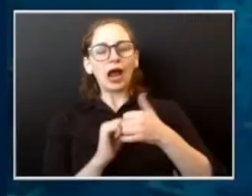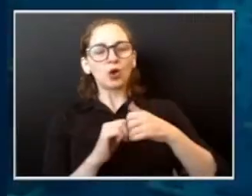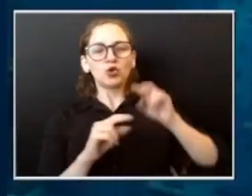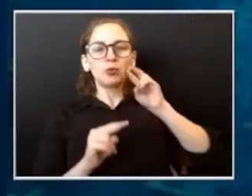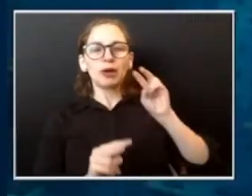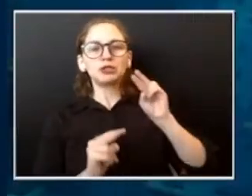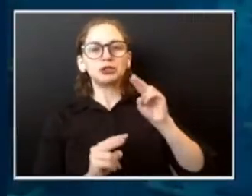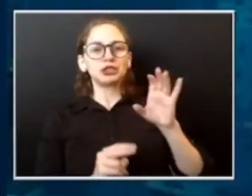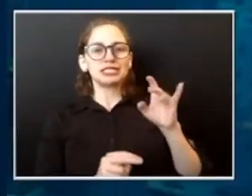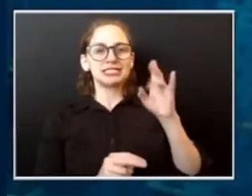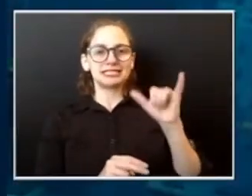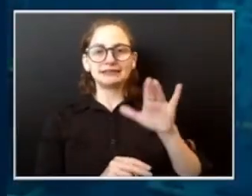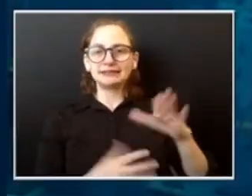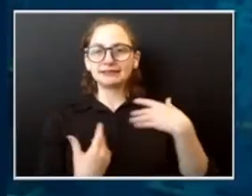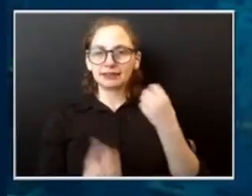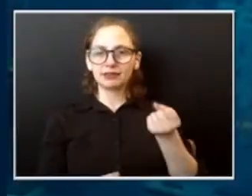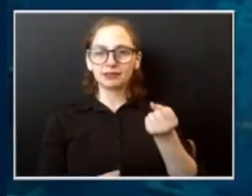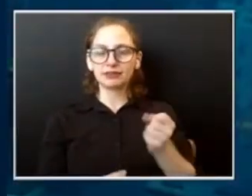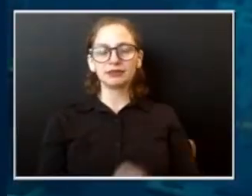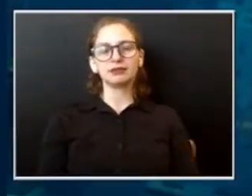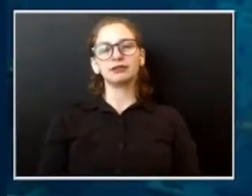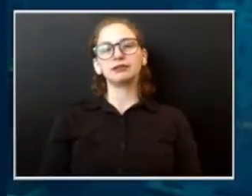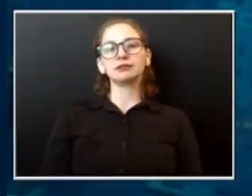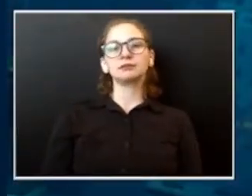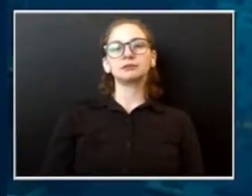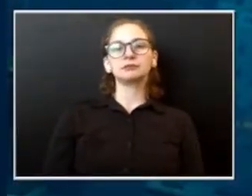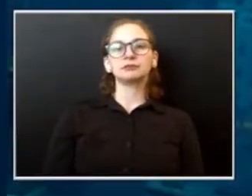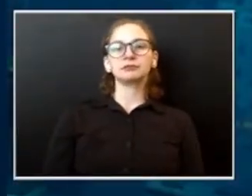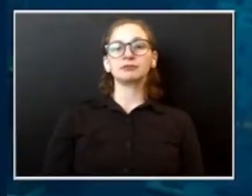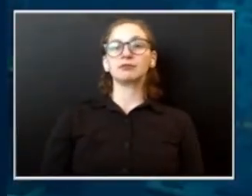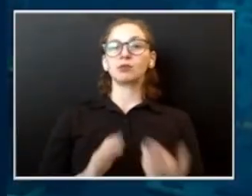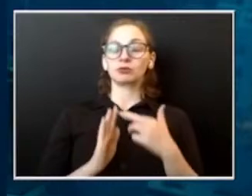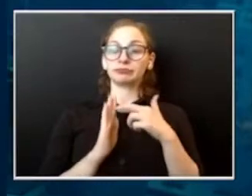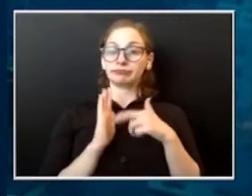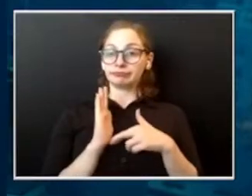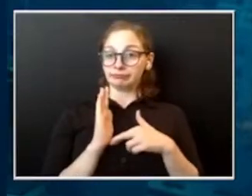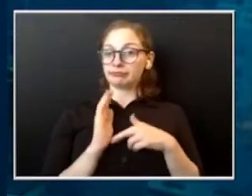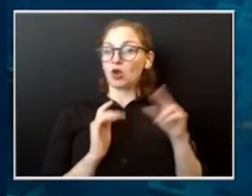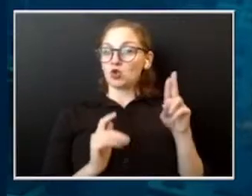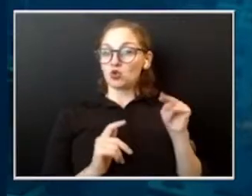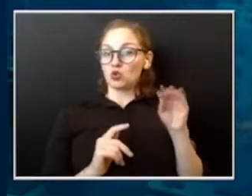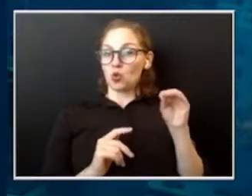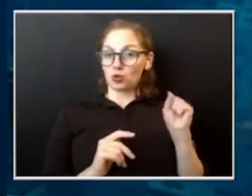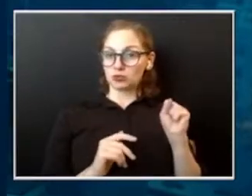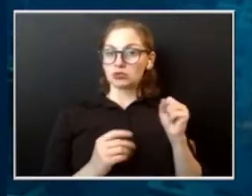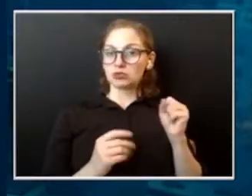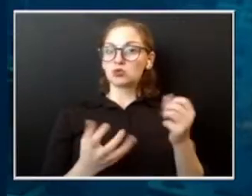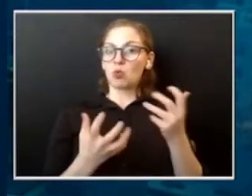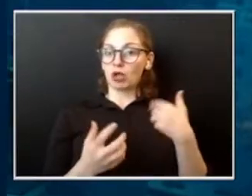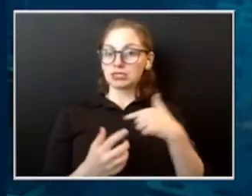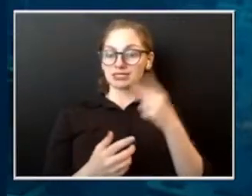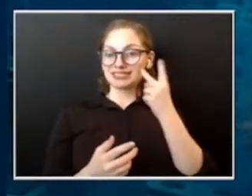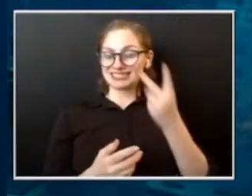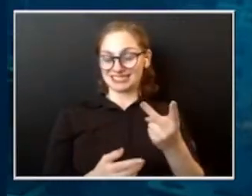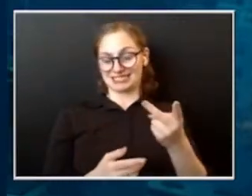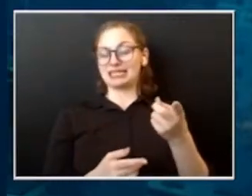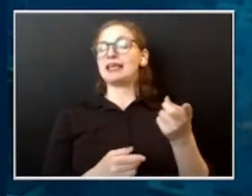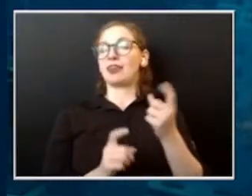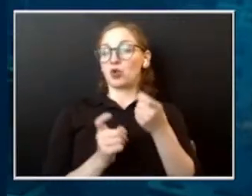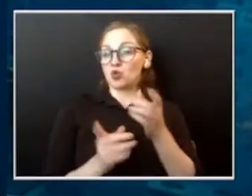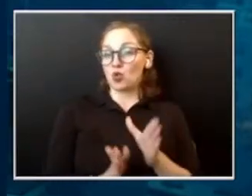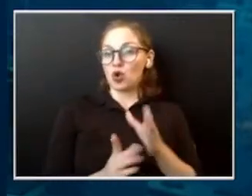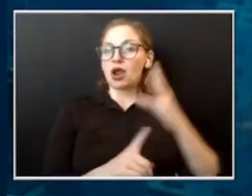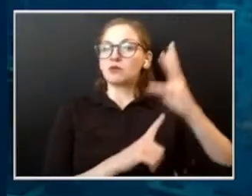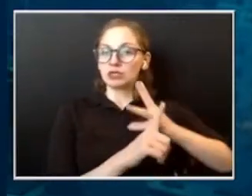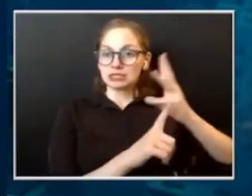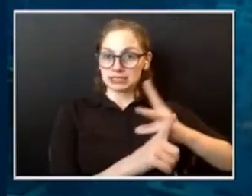what happens by regulation, UNOS wants us to see the donor every 6 months for 18 months. And then